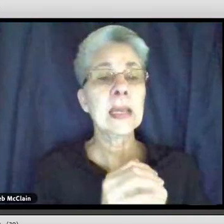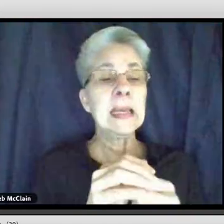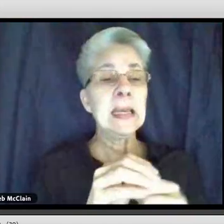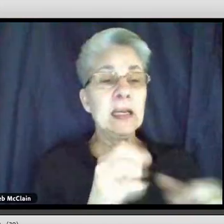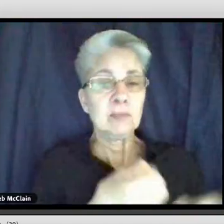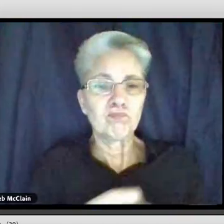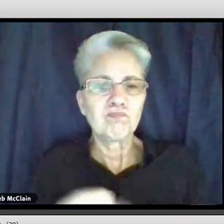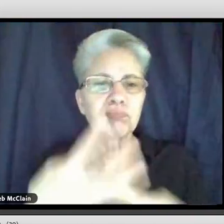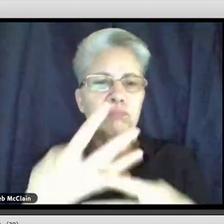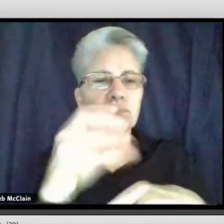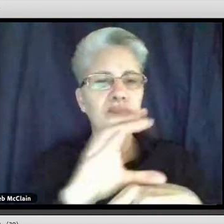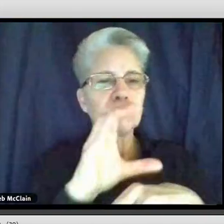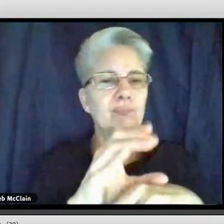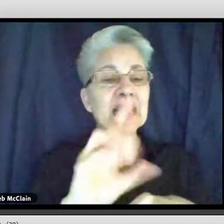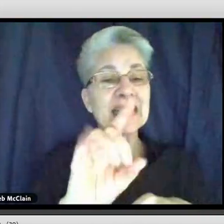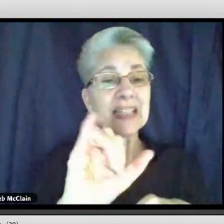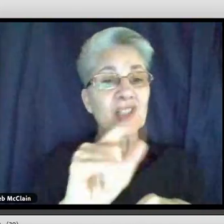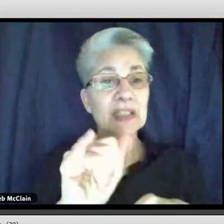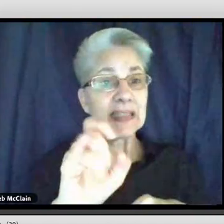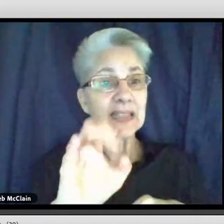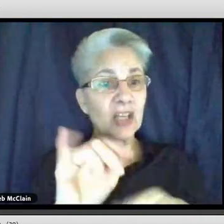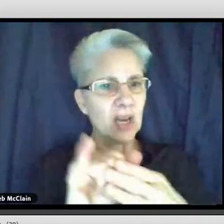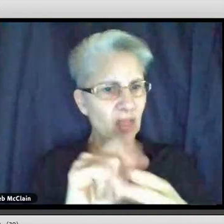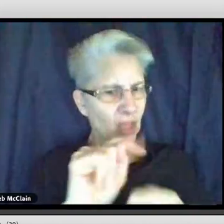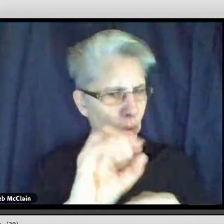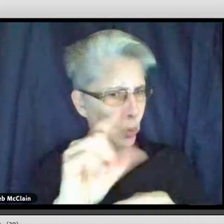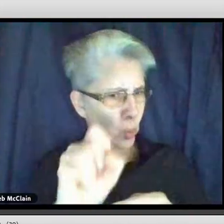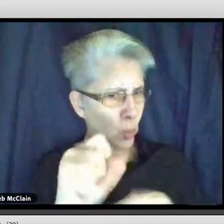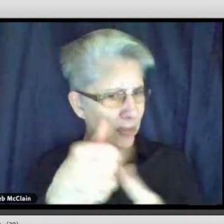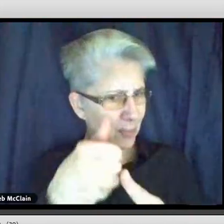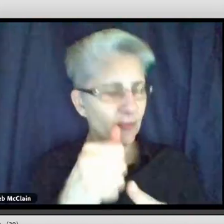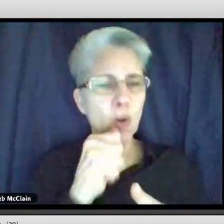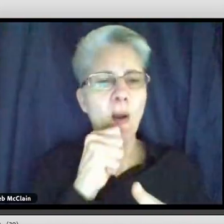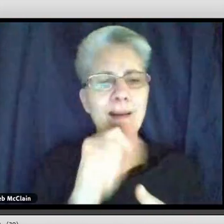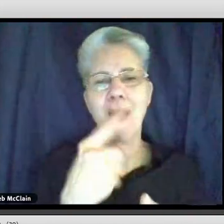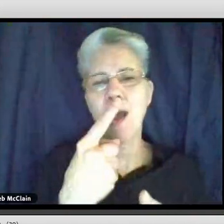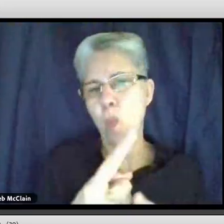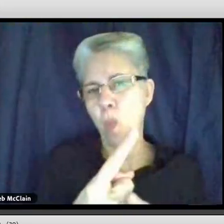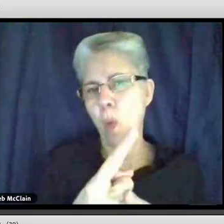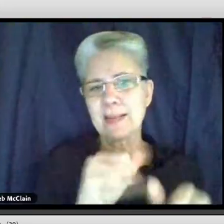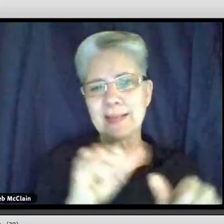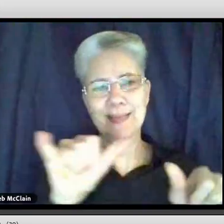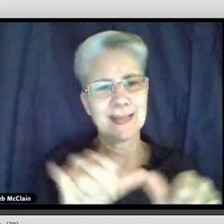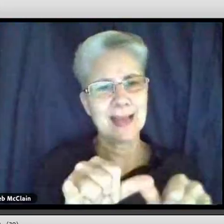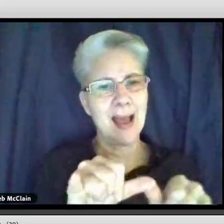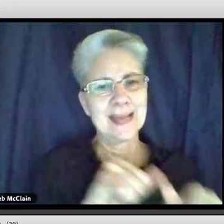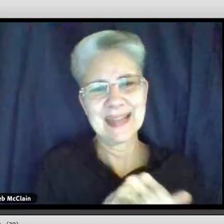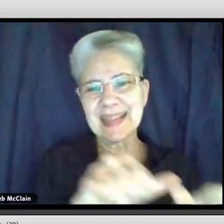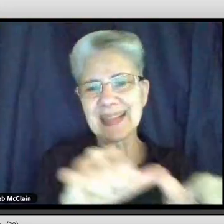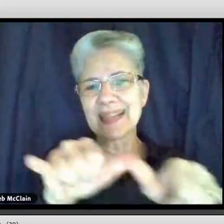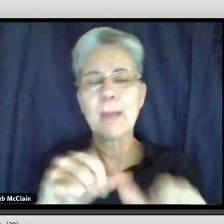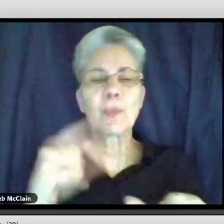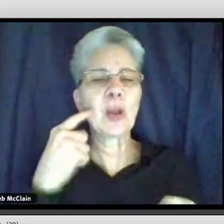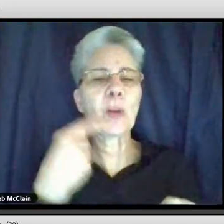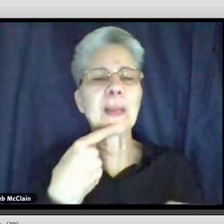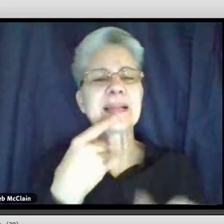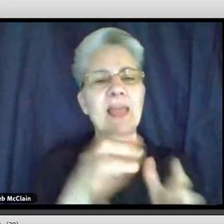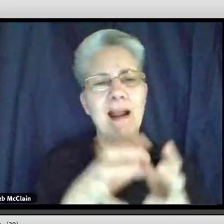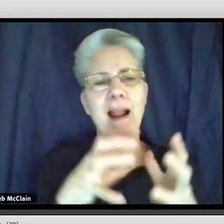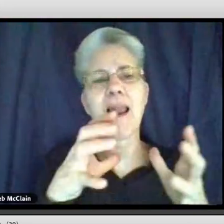Digitization, especially the tools of digitization, are certainly not a one-size-fits-all, and you'll hear me say that a lot in this